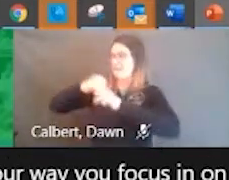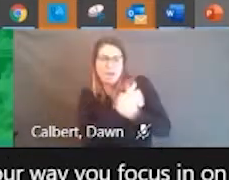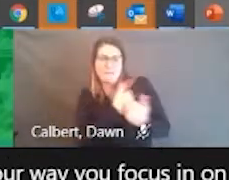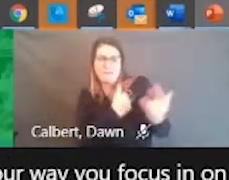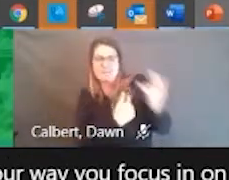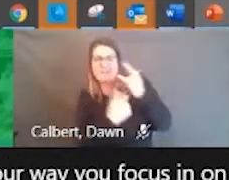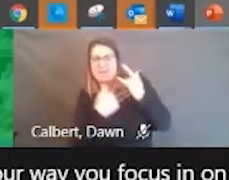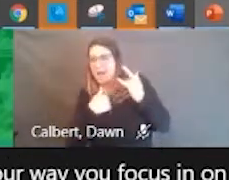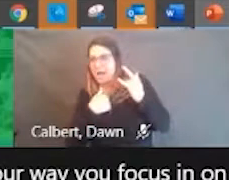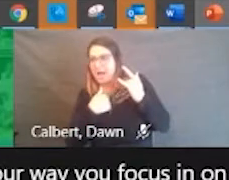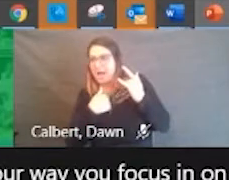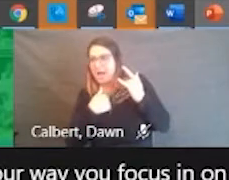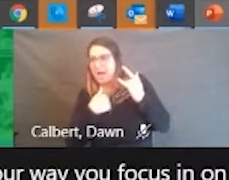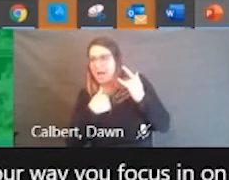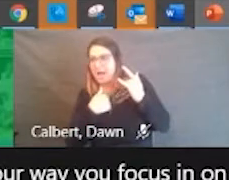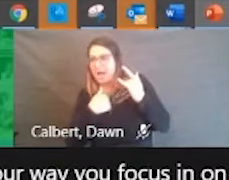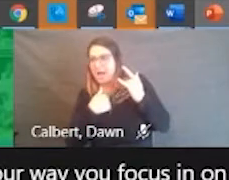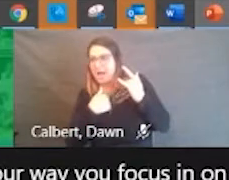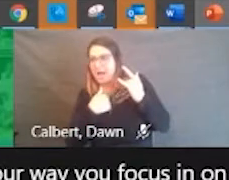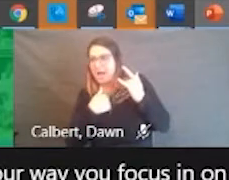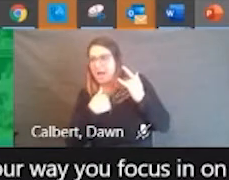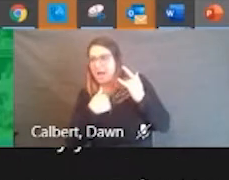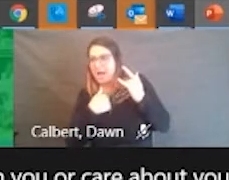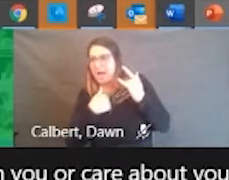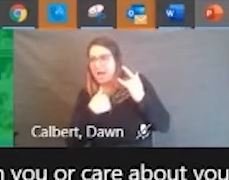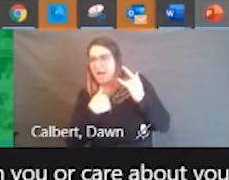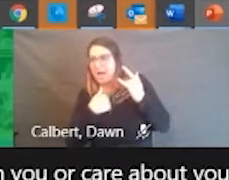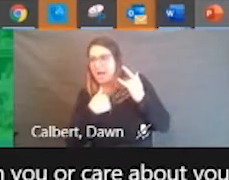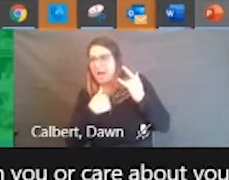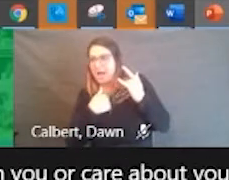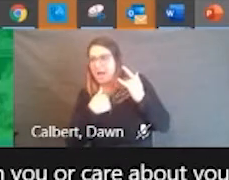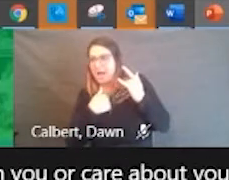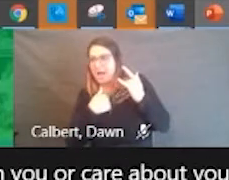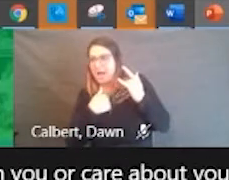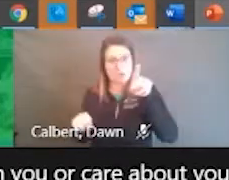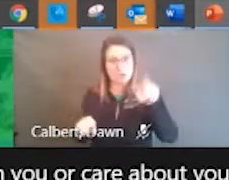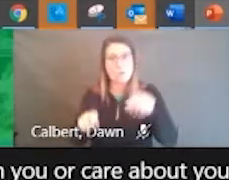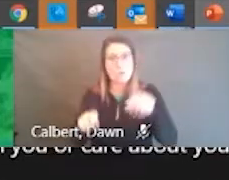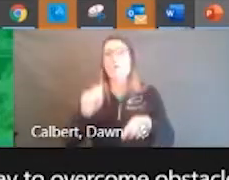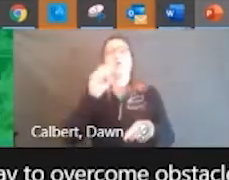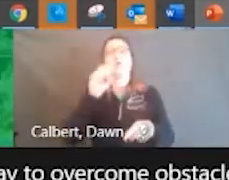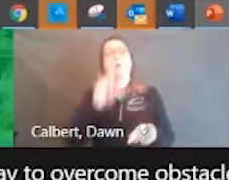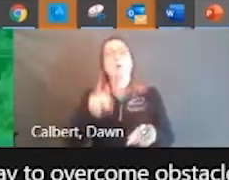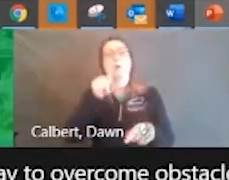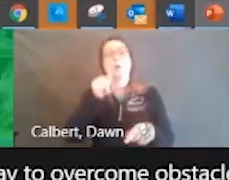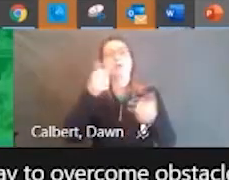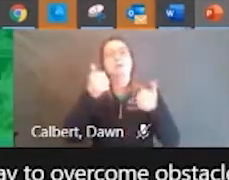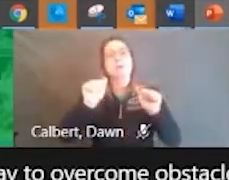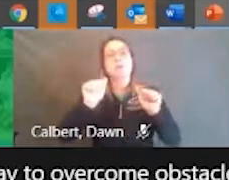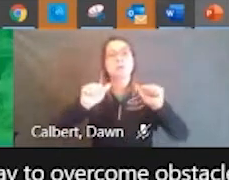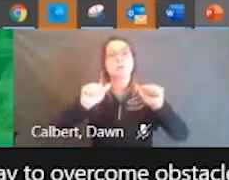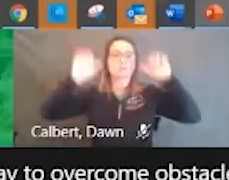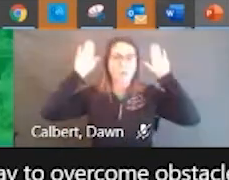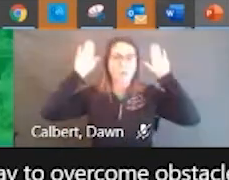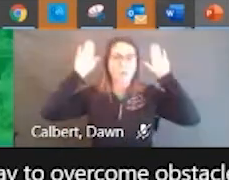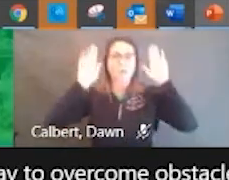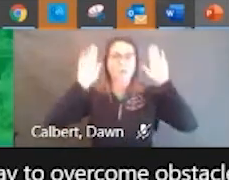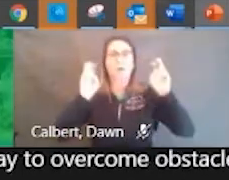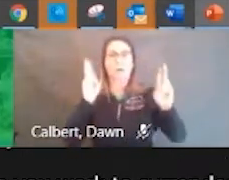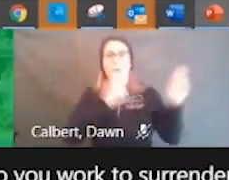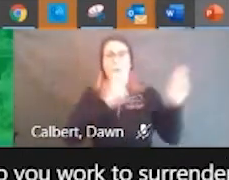use that as a way to overcome obstacles. Do you work to surrender the one up, or do you need to surrender the one